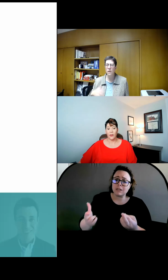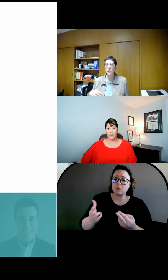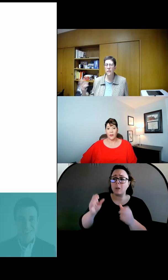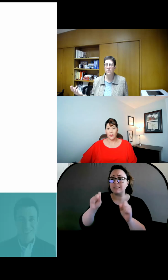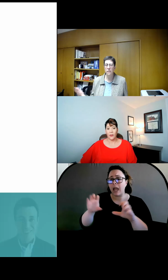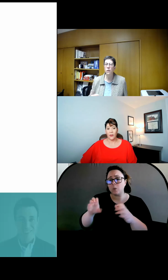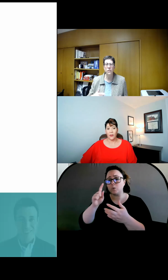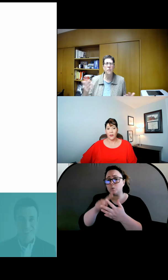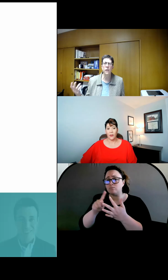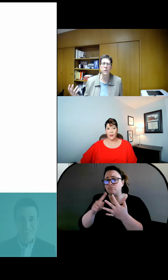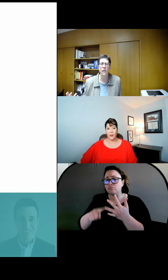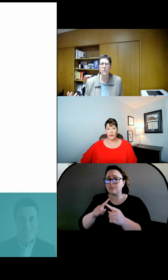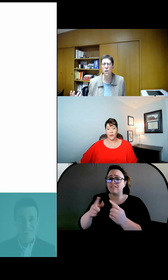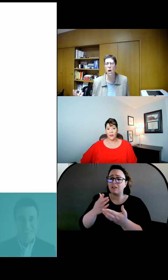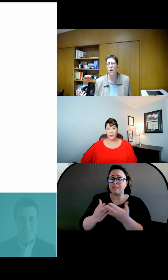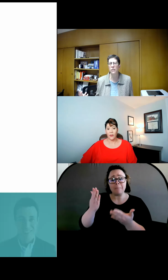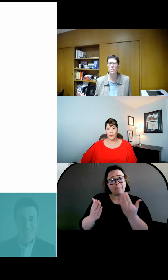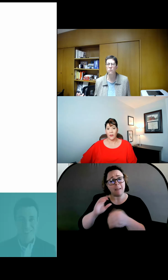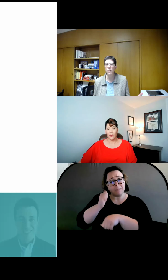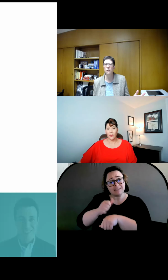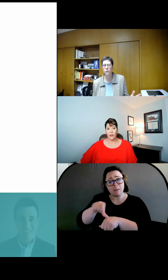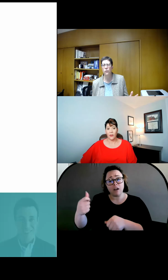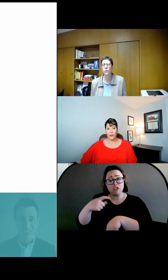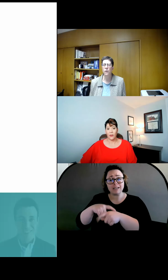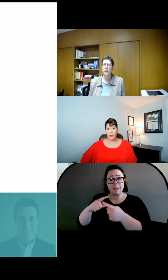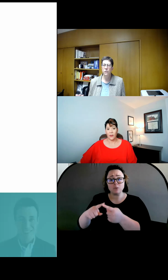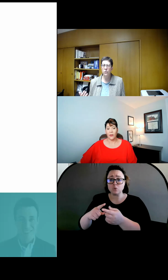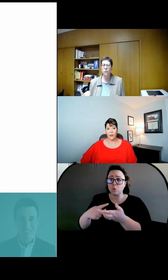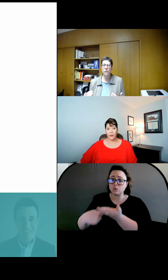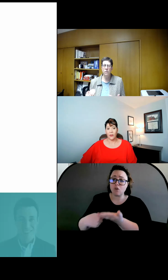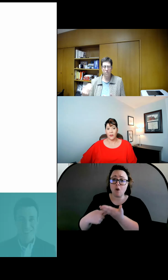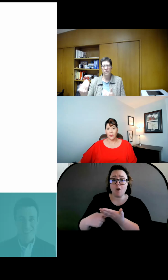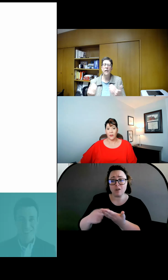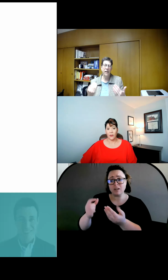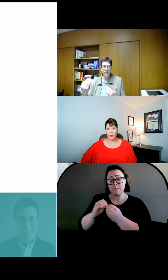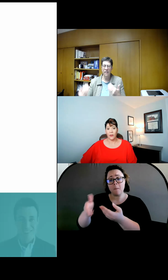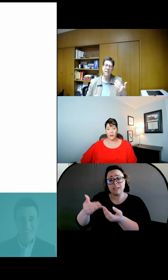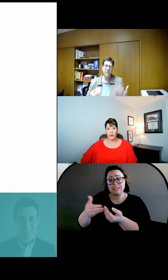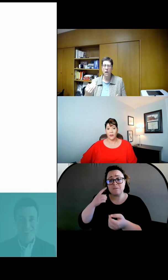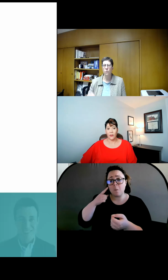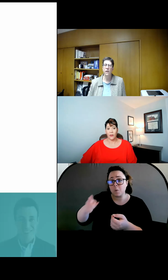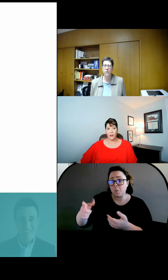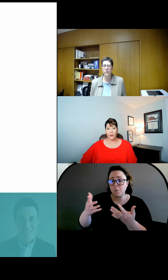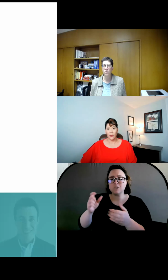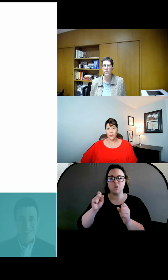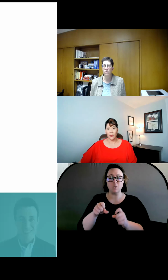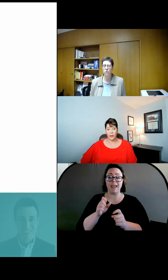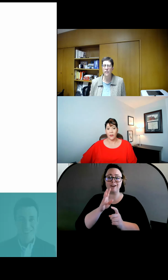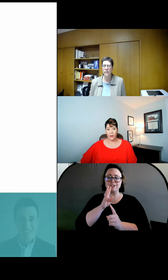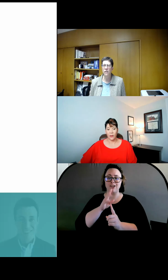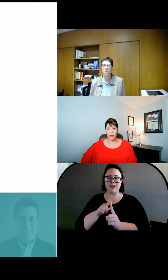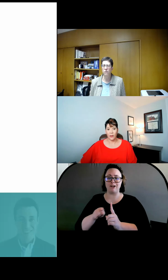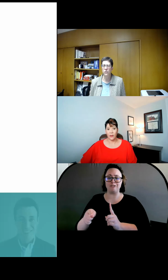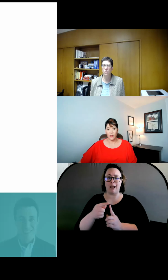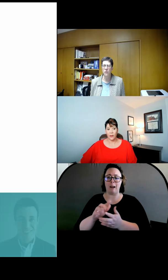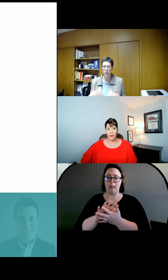And maybe we can, set up another time to talk that's convenient for you. So you can, I think, talk around it a little bit